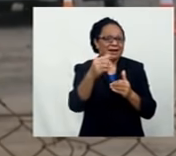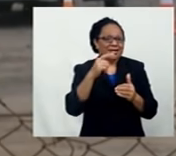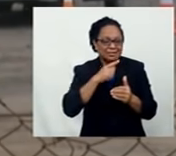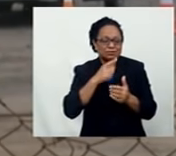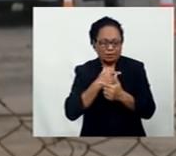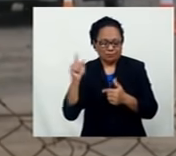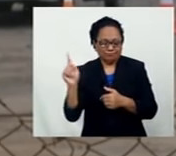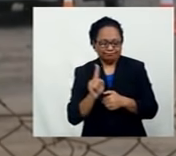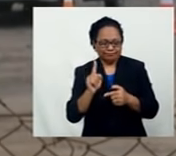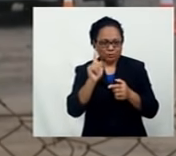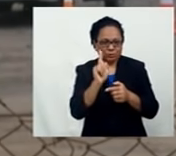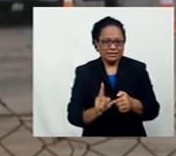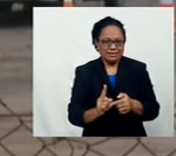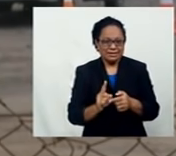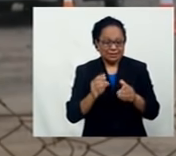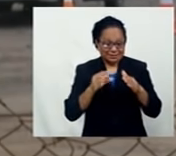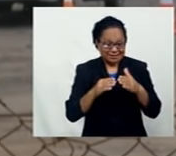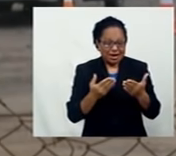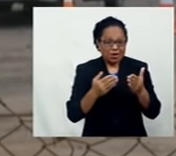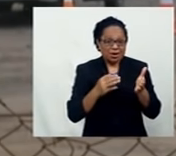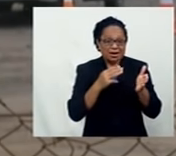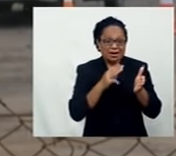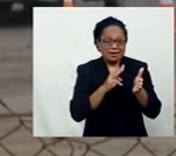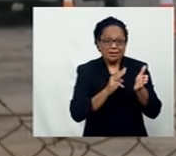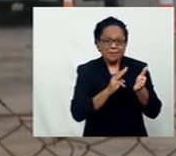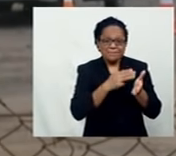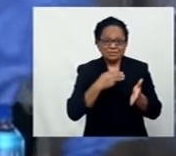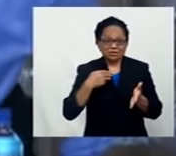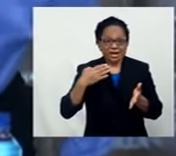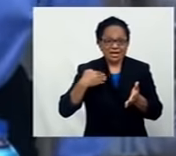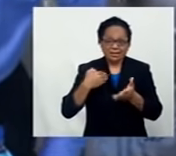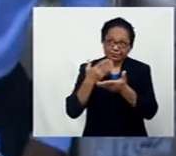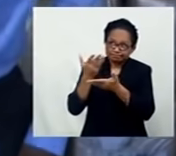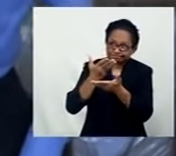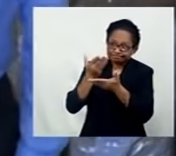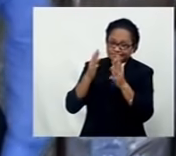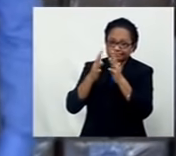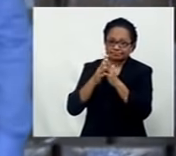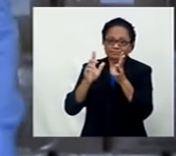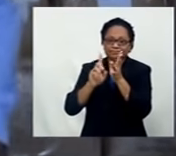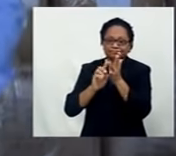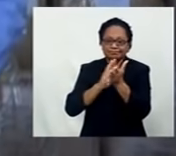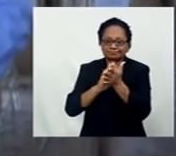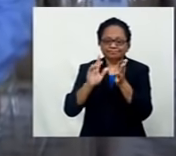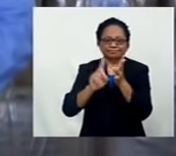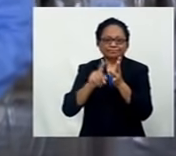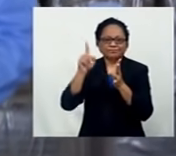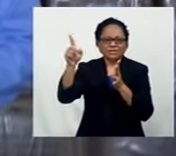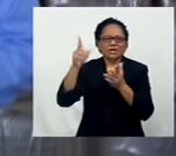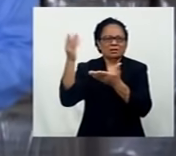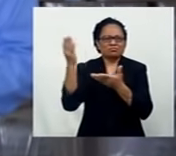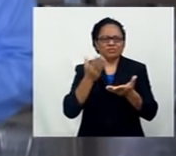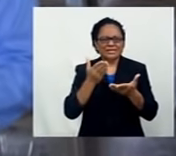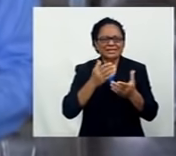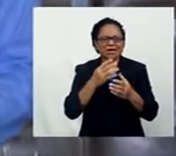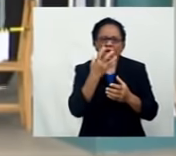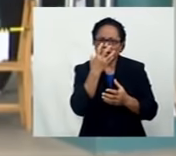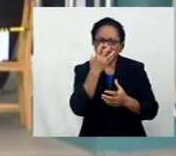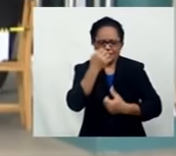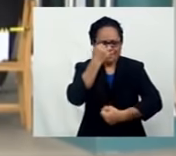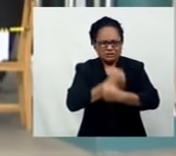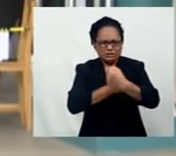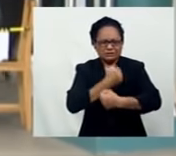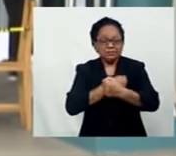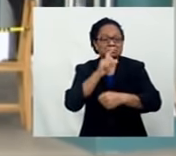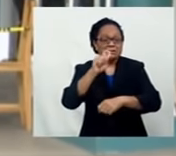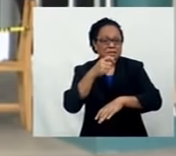Ministry of Health is also in discussion with WHO about bringing in an oxygen plant which is expected to arrive in the next month or two and will be